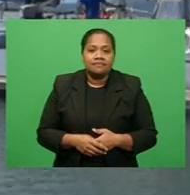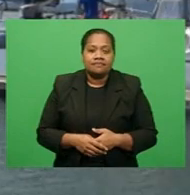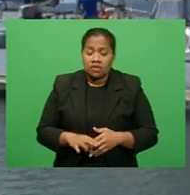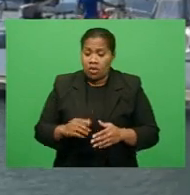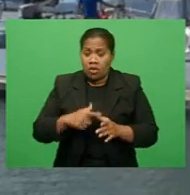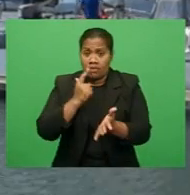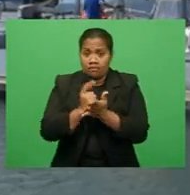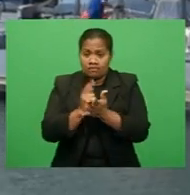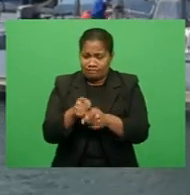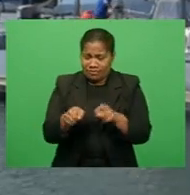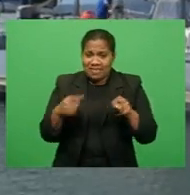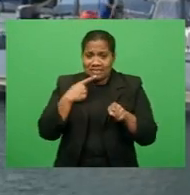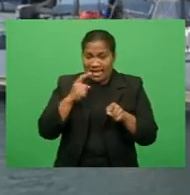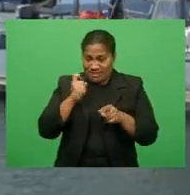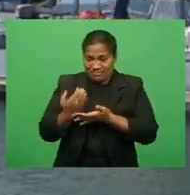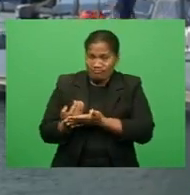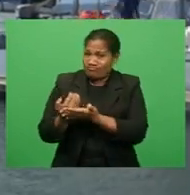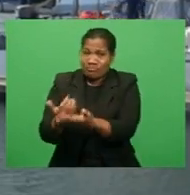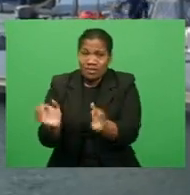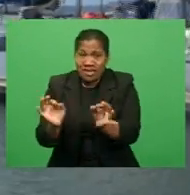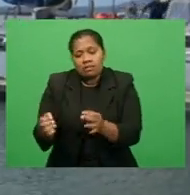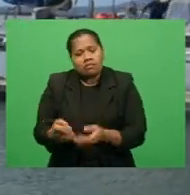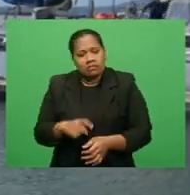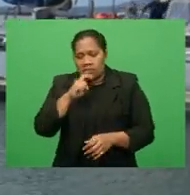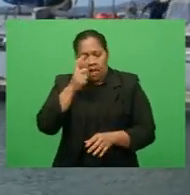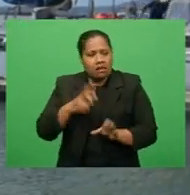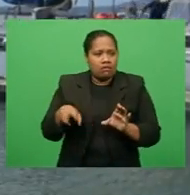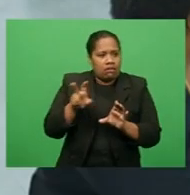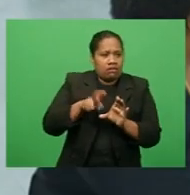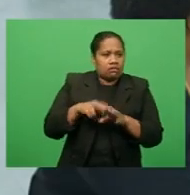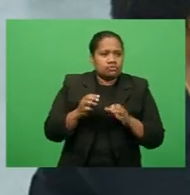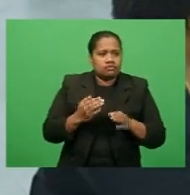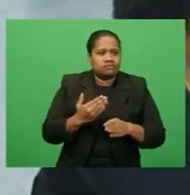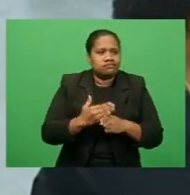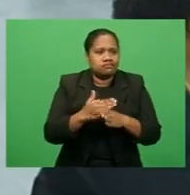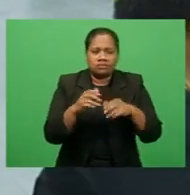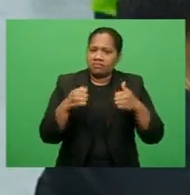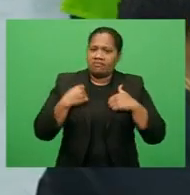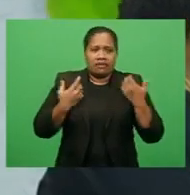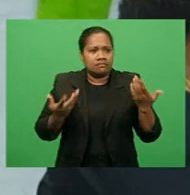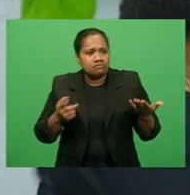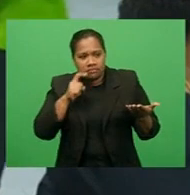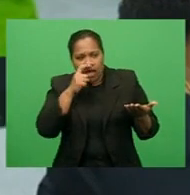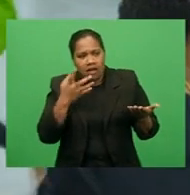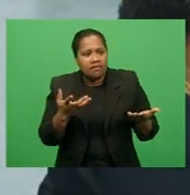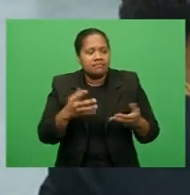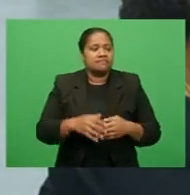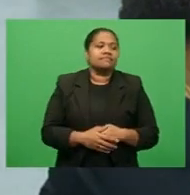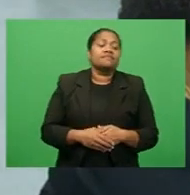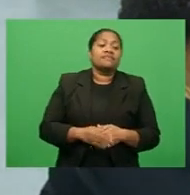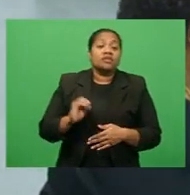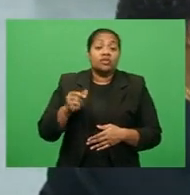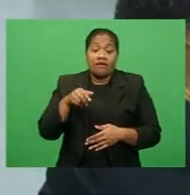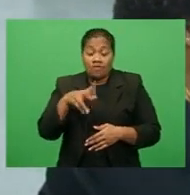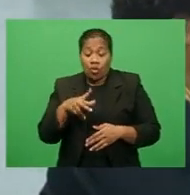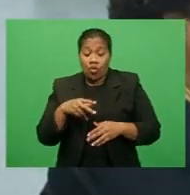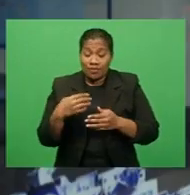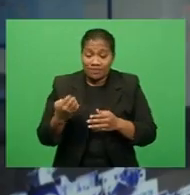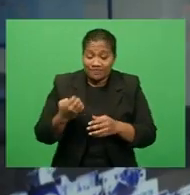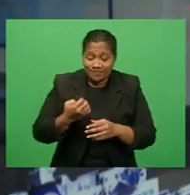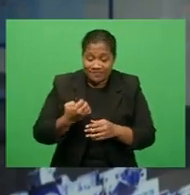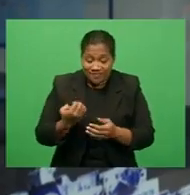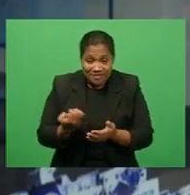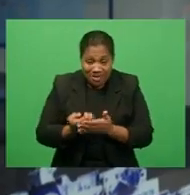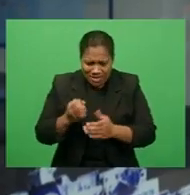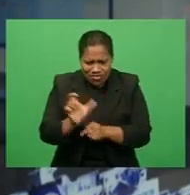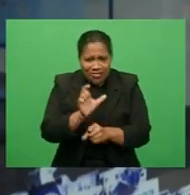if it wasn't for the blue lanes, they may have not been able to survive these few months. In an effort to generate economic activity and create employment, the